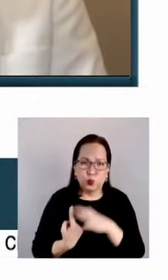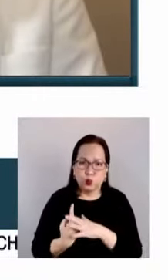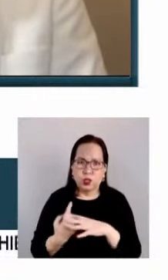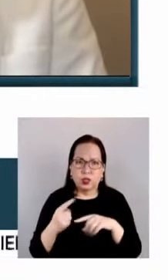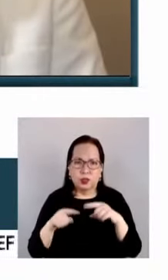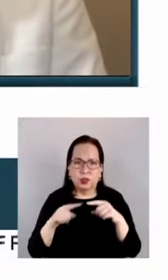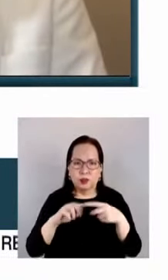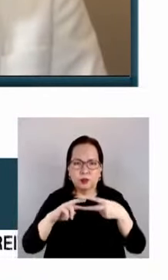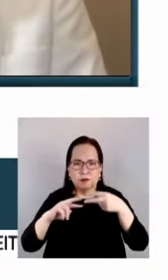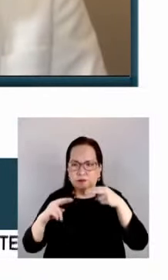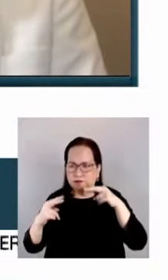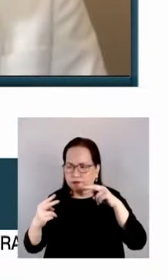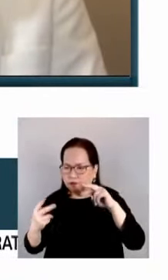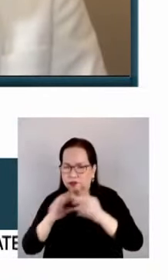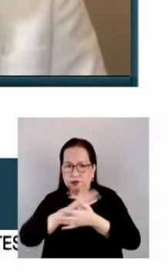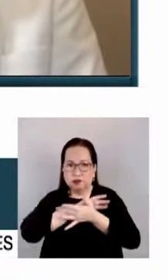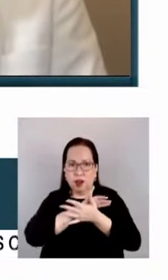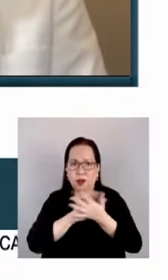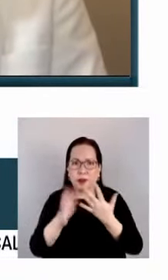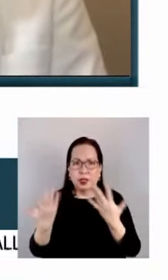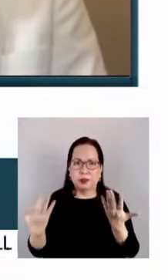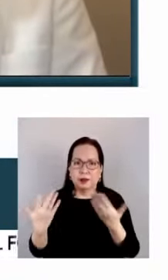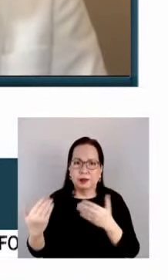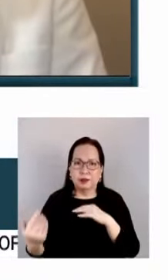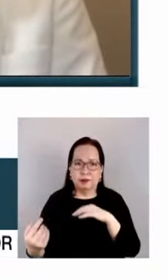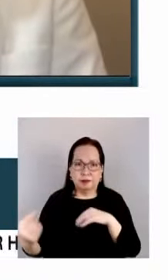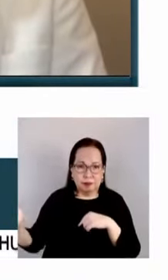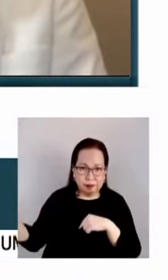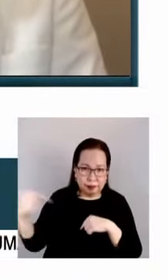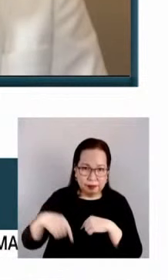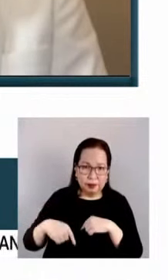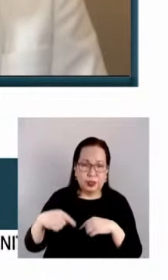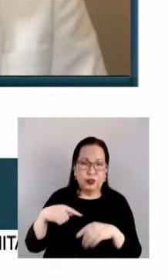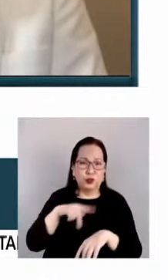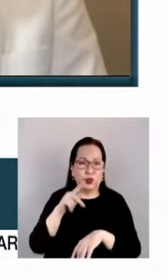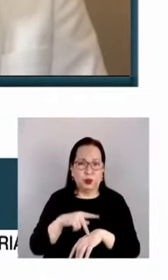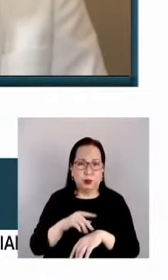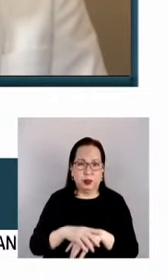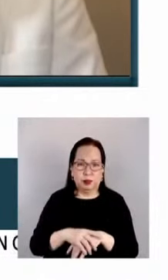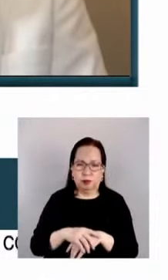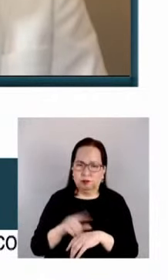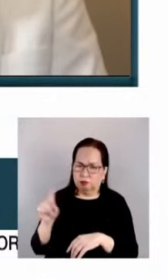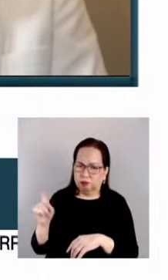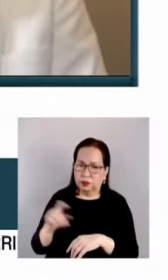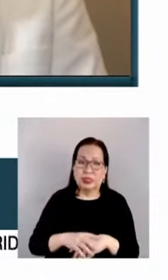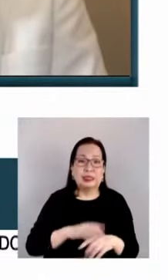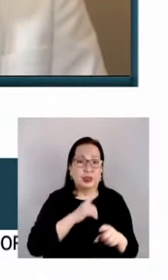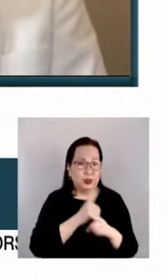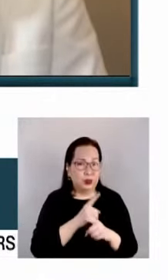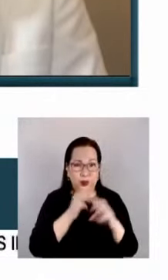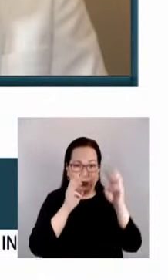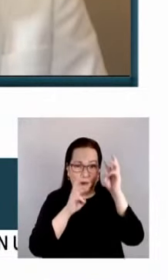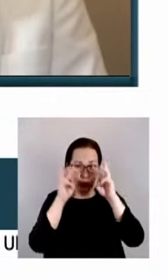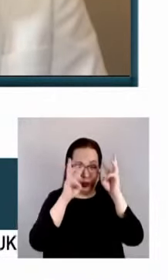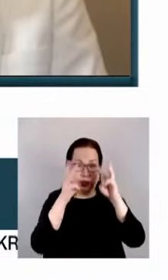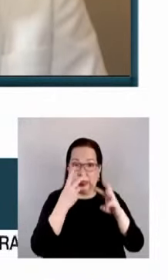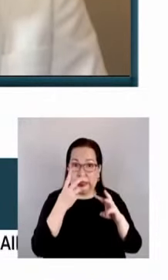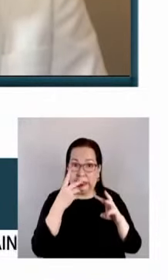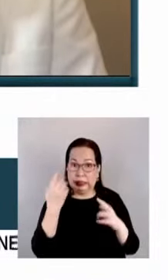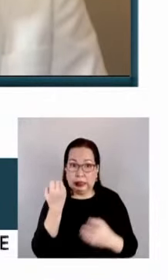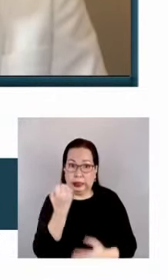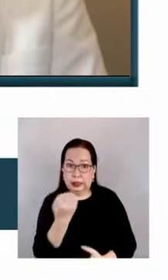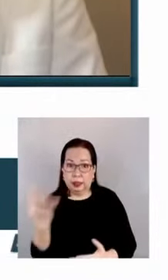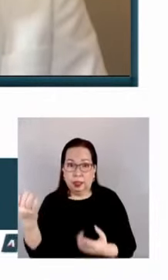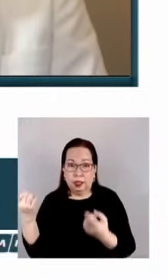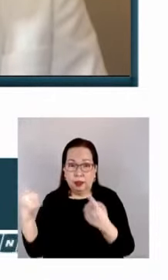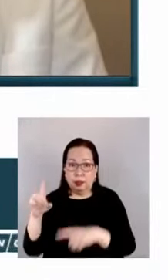entering our shores, our borders, Dr. Silande? It's really a concern, because if you look at the data from South Africa, when